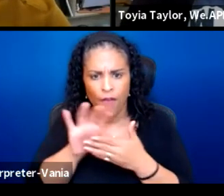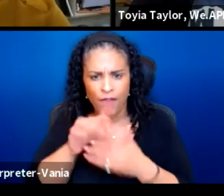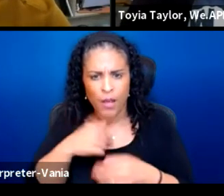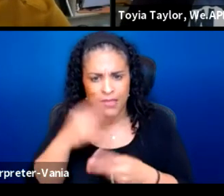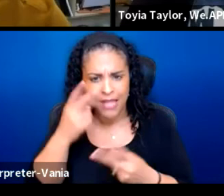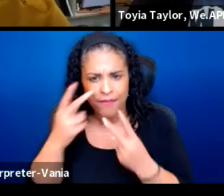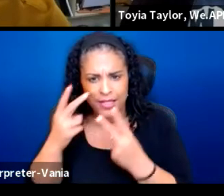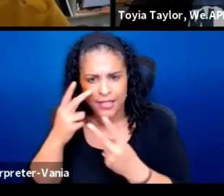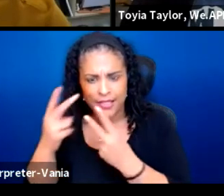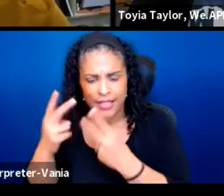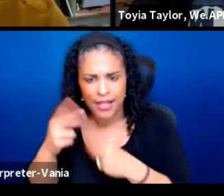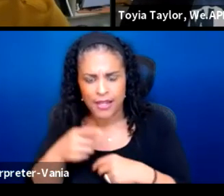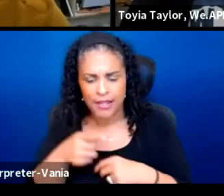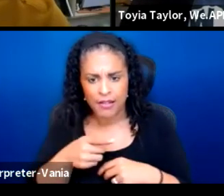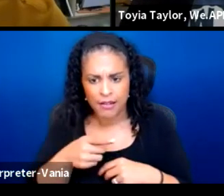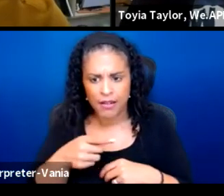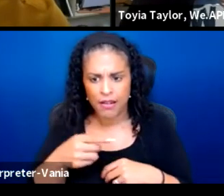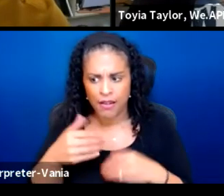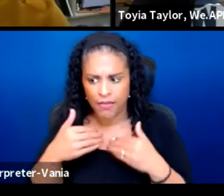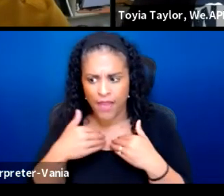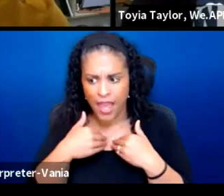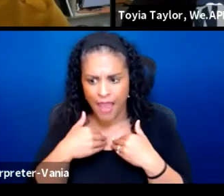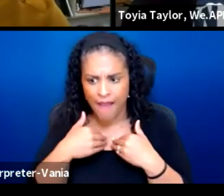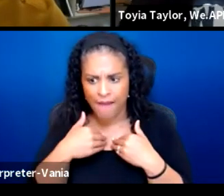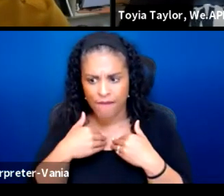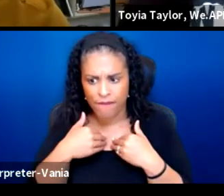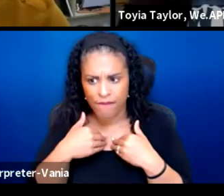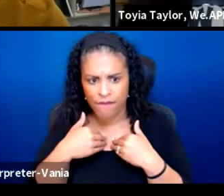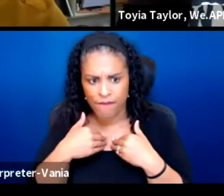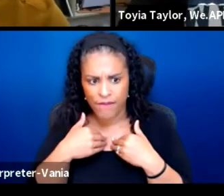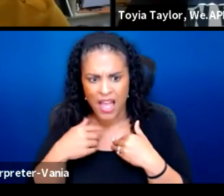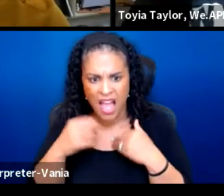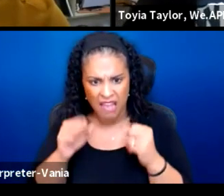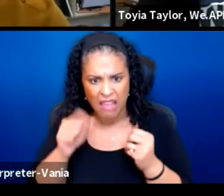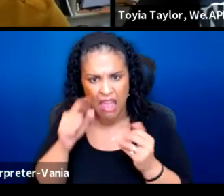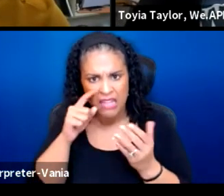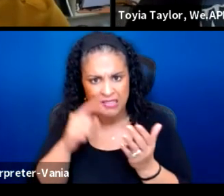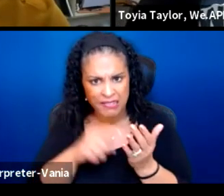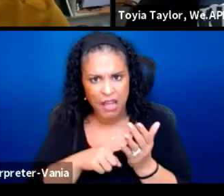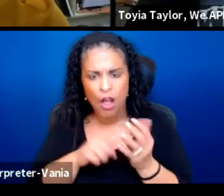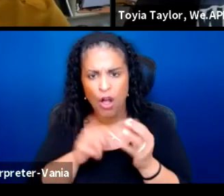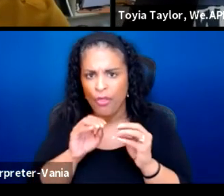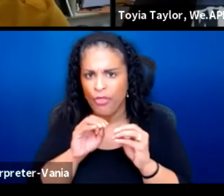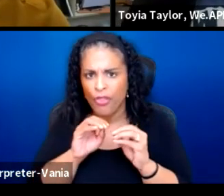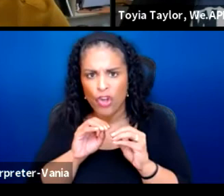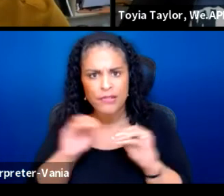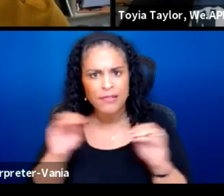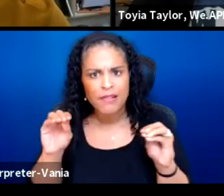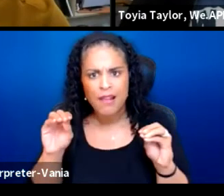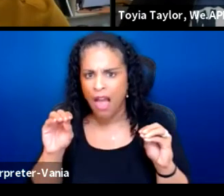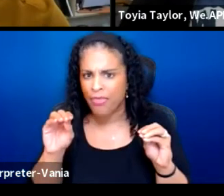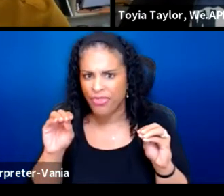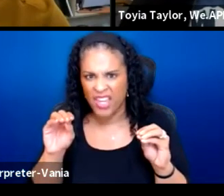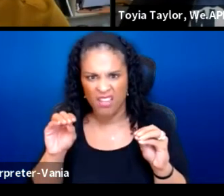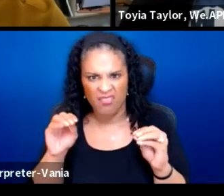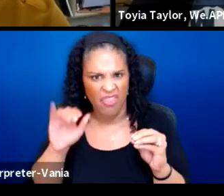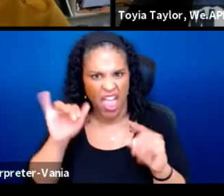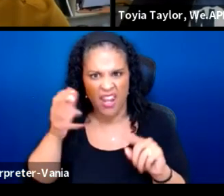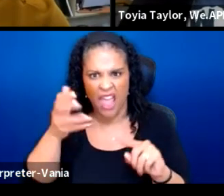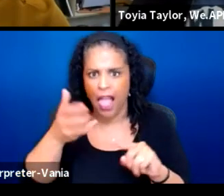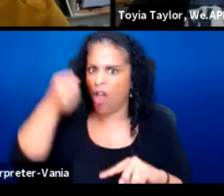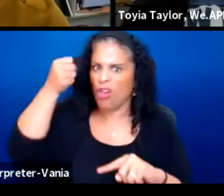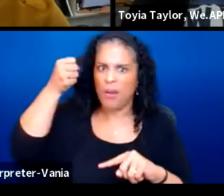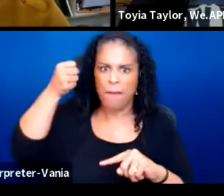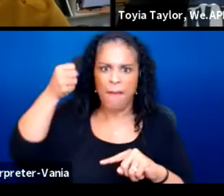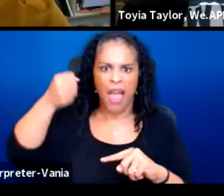it's just, you know, there's, I can tell that there's nothing, I mean, there's nothing held back. It's